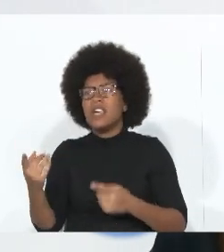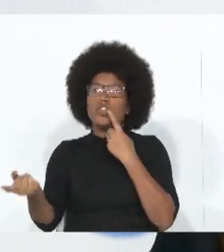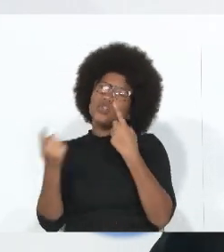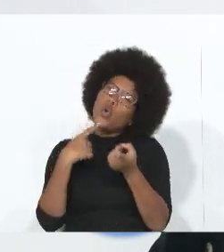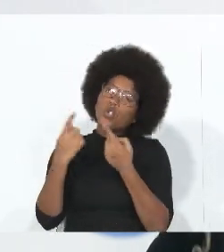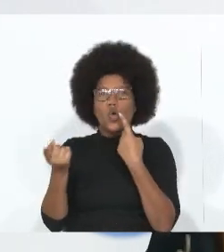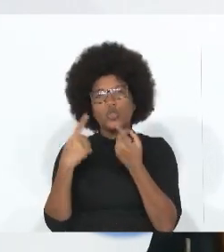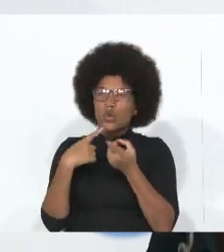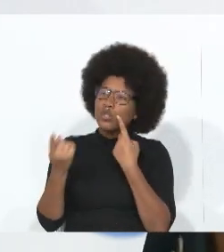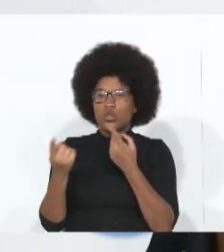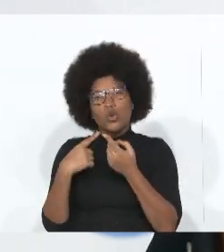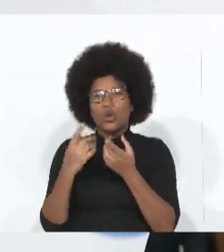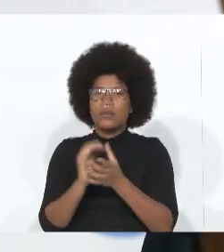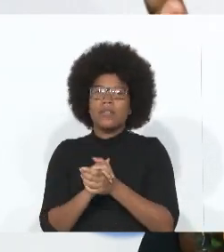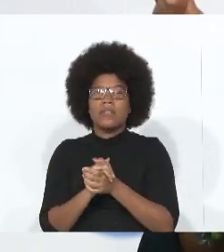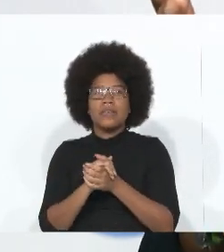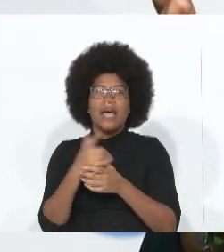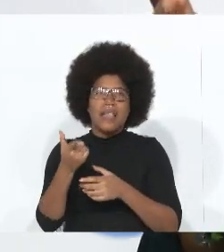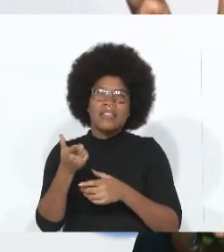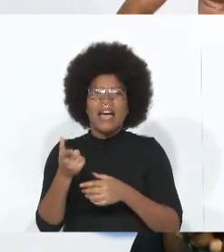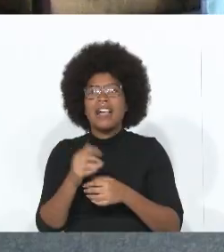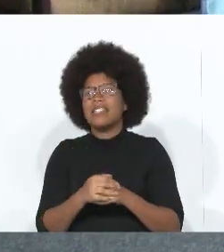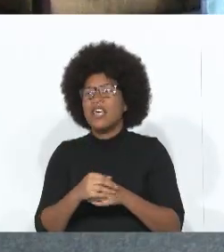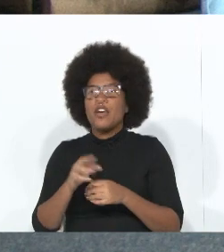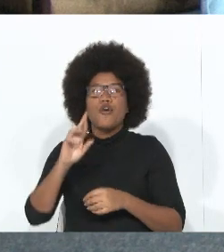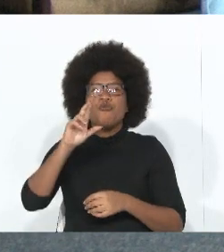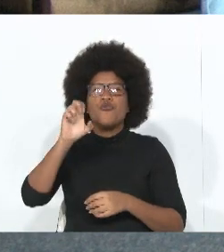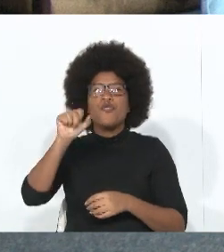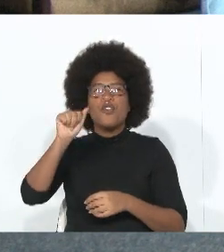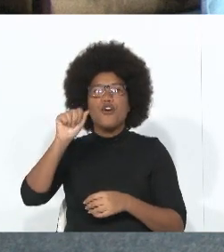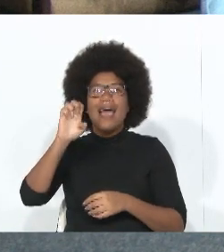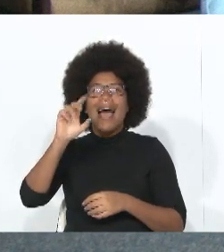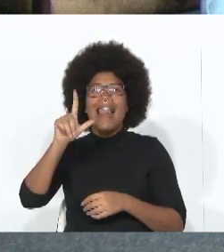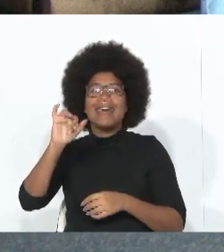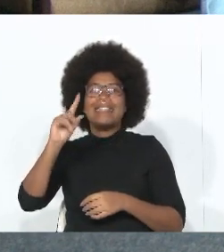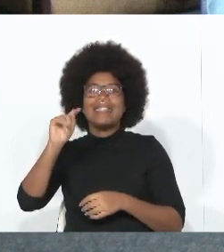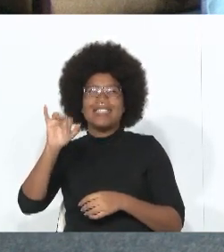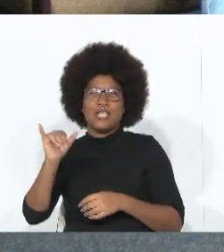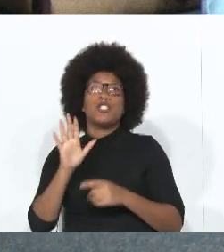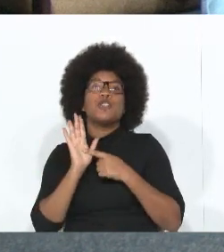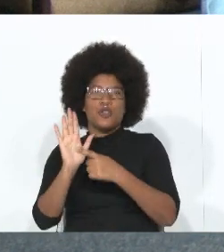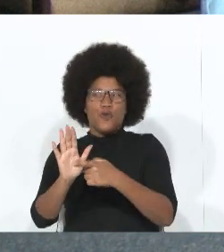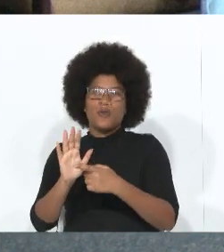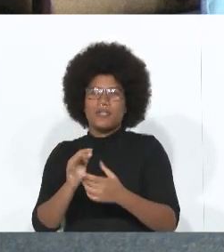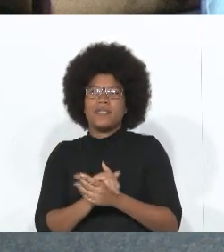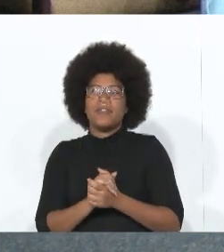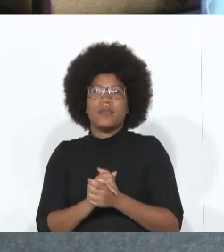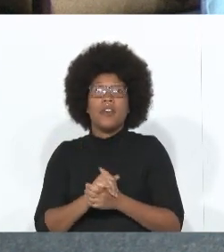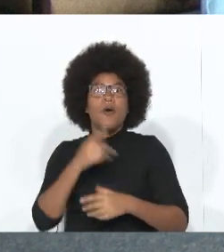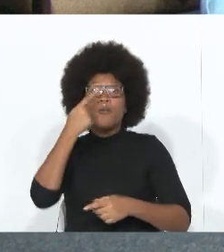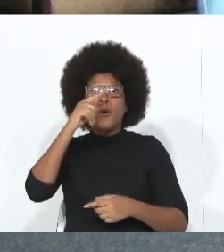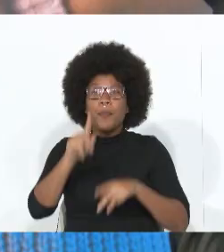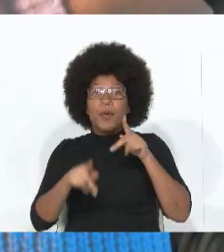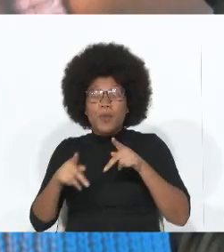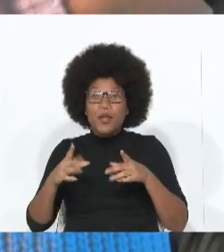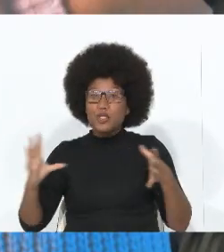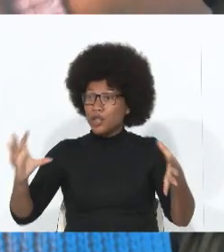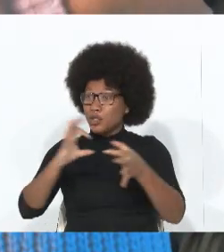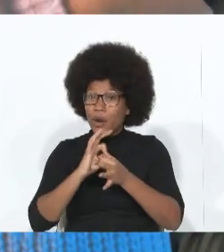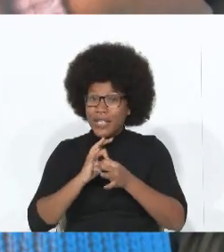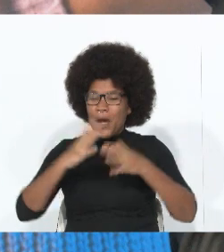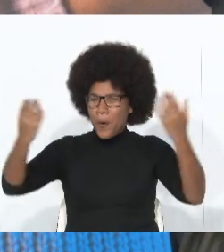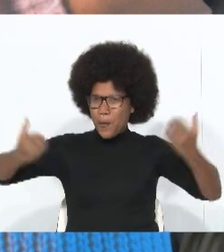become the new Yeah, live these reality shows, talk and shows, reality yes. things. You know. Yeah. For those of you just joining us, welcome to